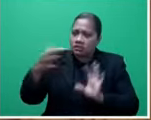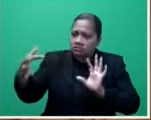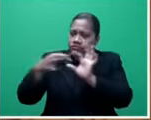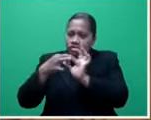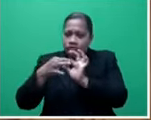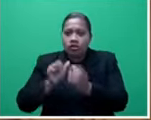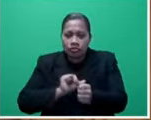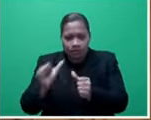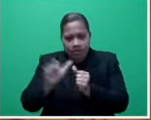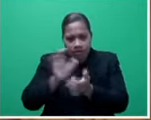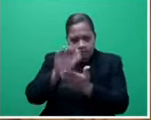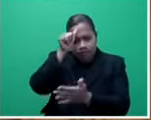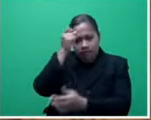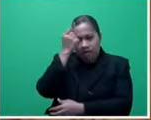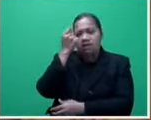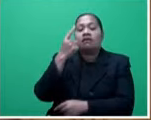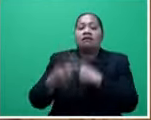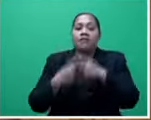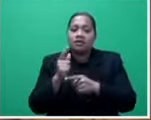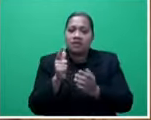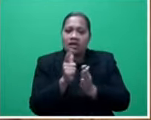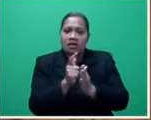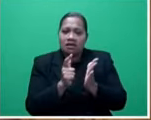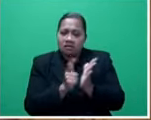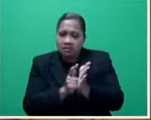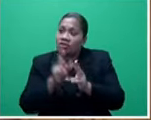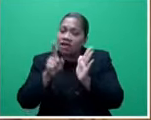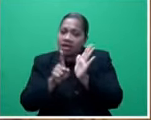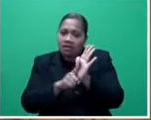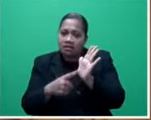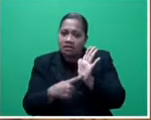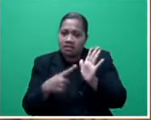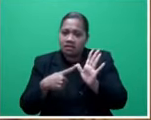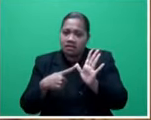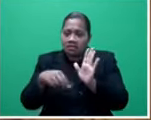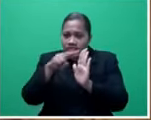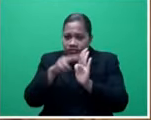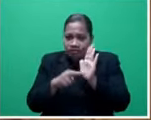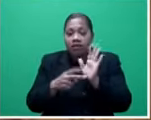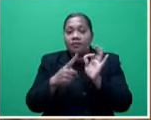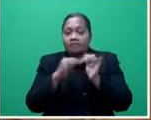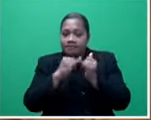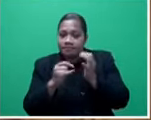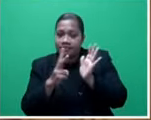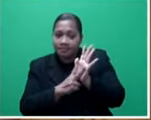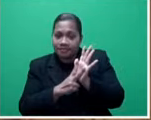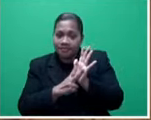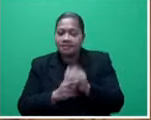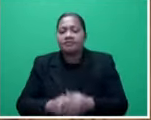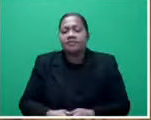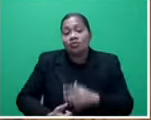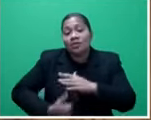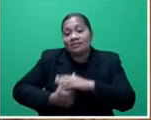understanding of 2015 legislative amendments to the LTA regulation on PSB issues on access for persons with disabilities.